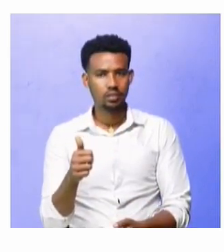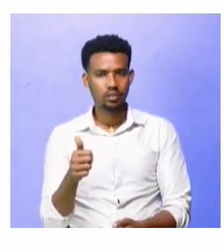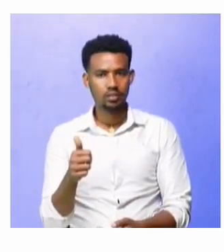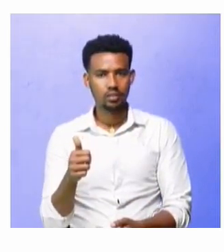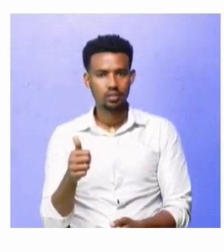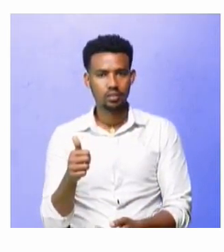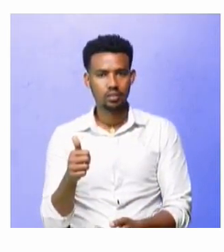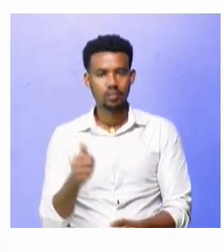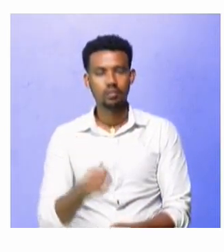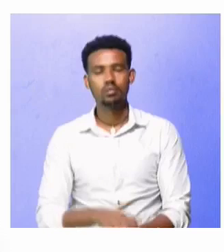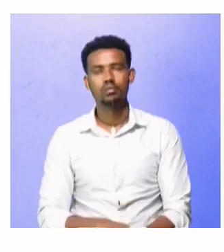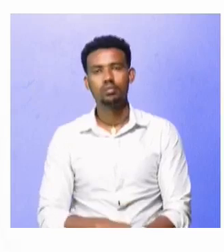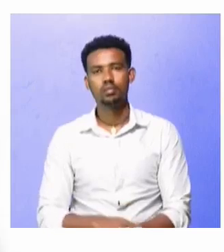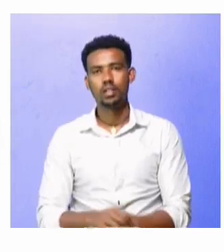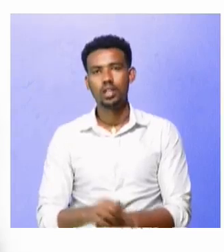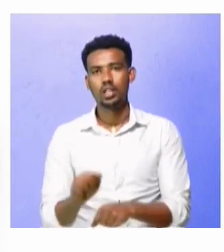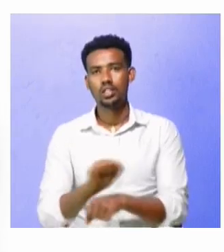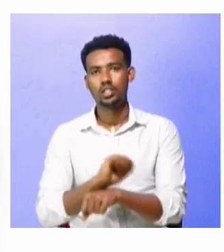screwdriver.